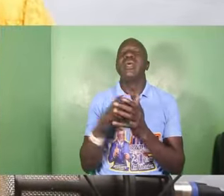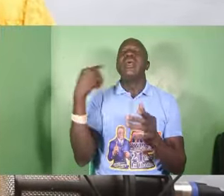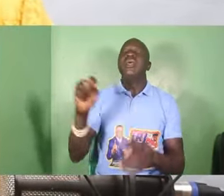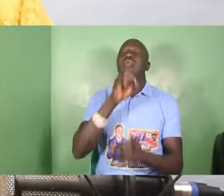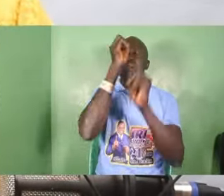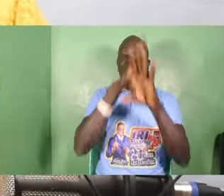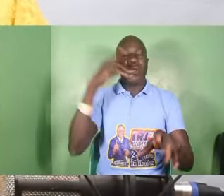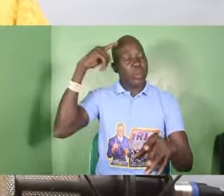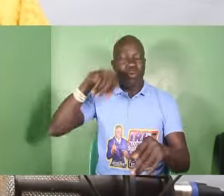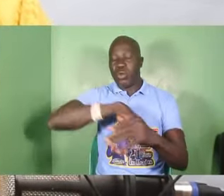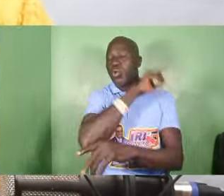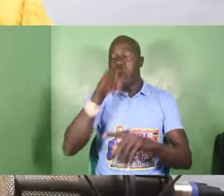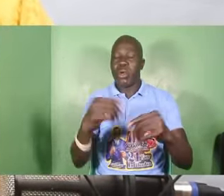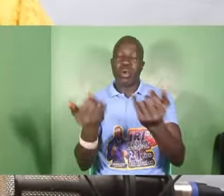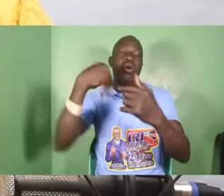be not until when you're